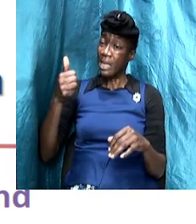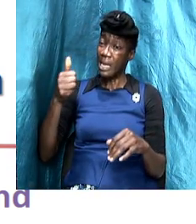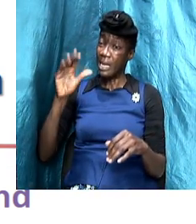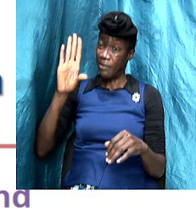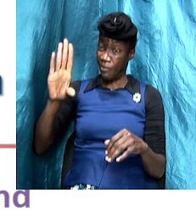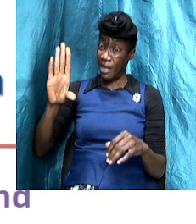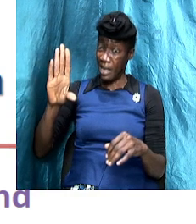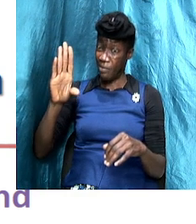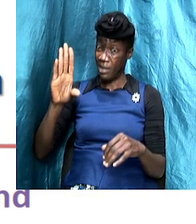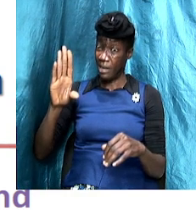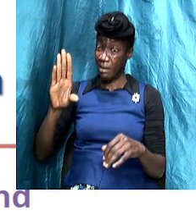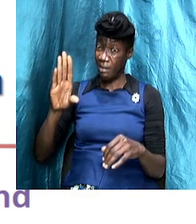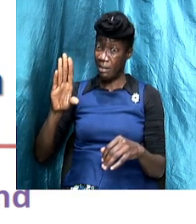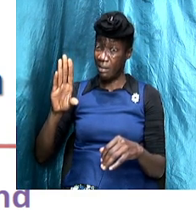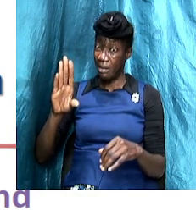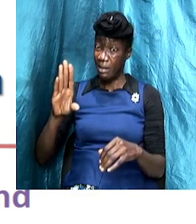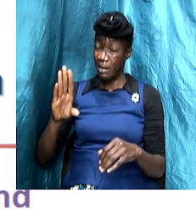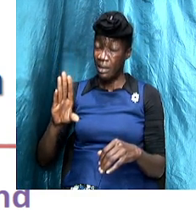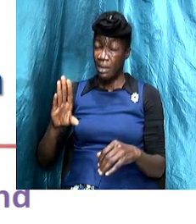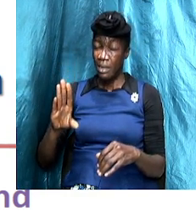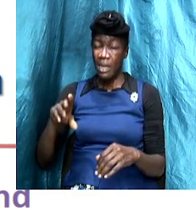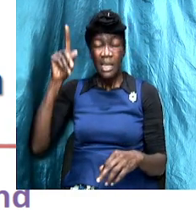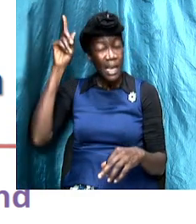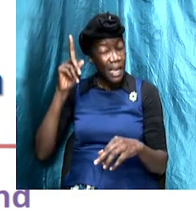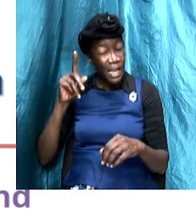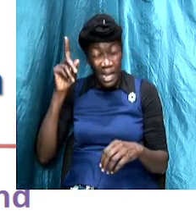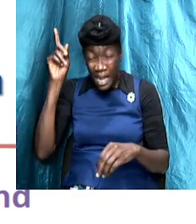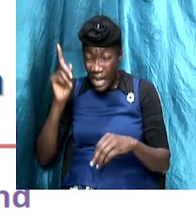cannot be making the same mistakes every day.